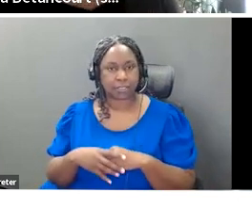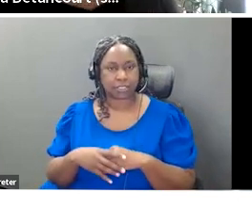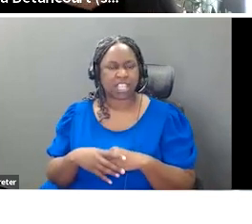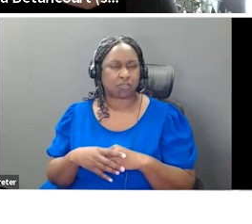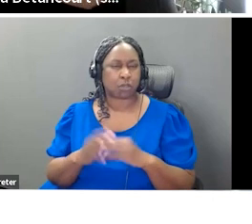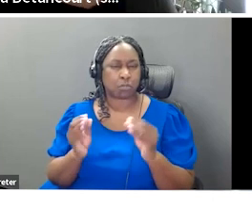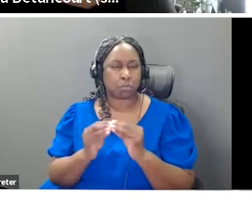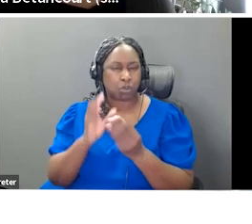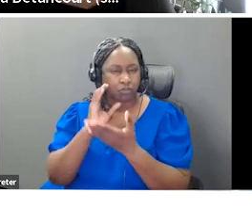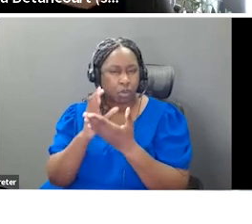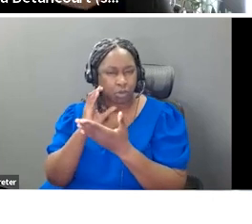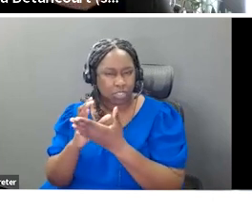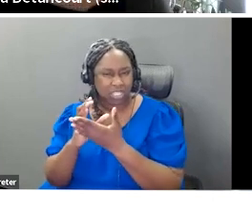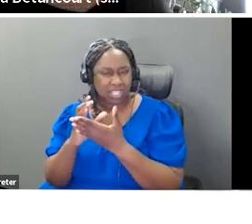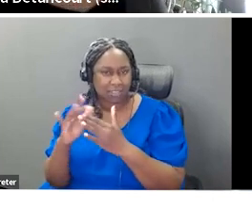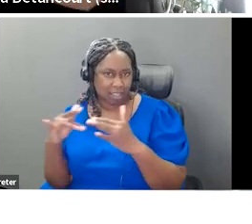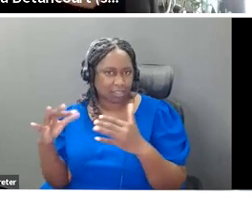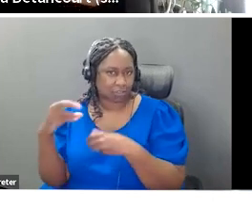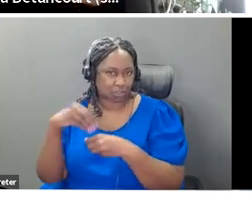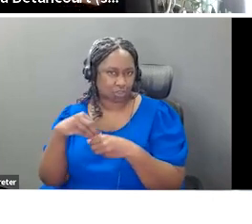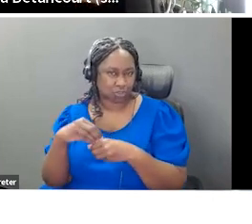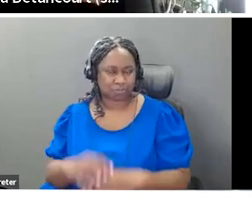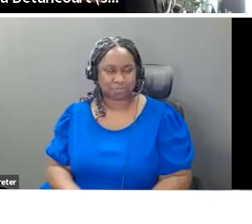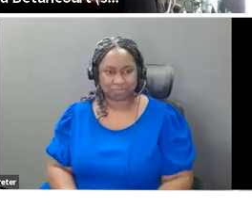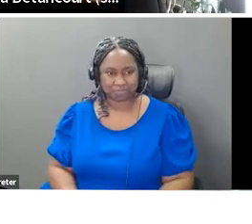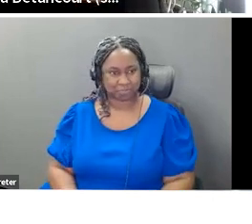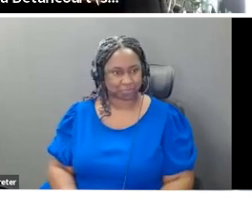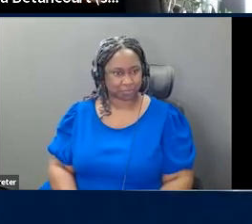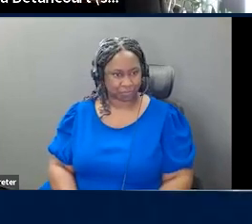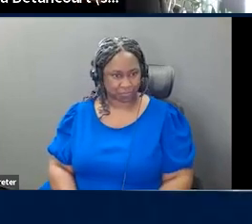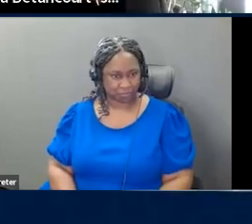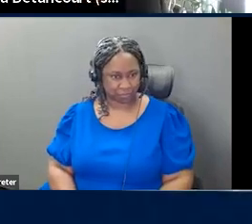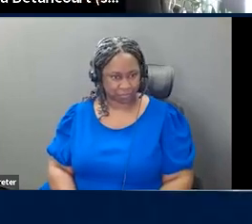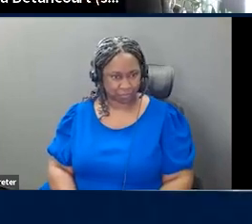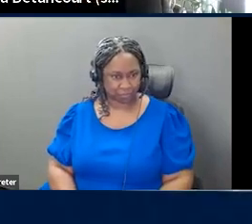now that are doing a great job of diversity and inclusion.